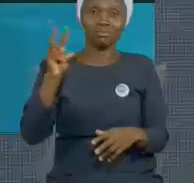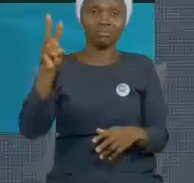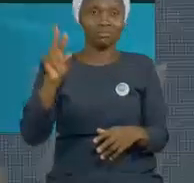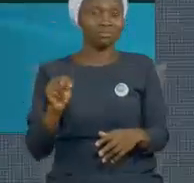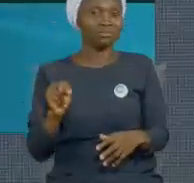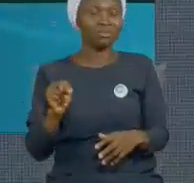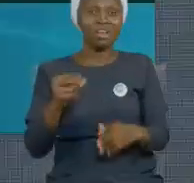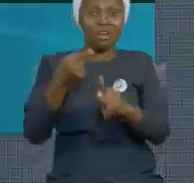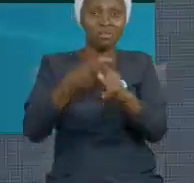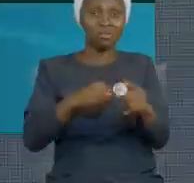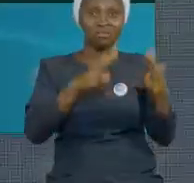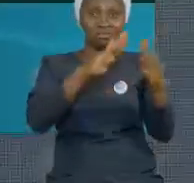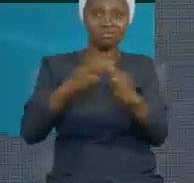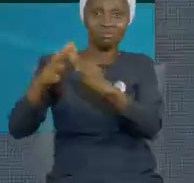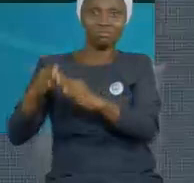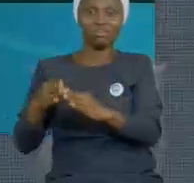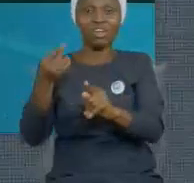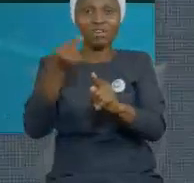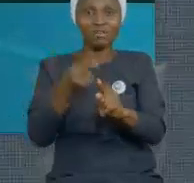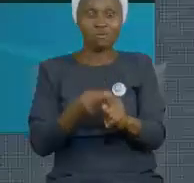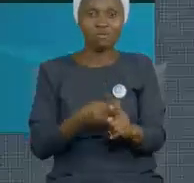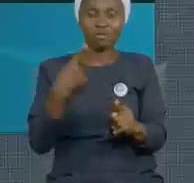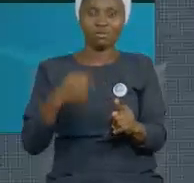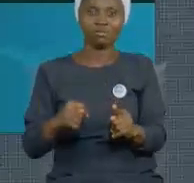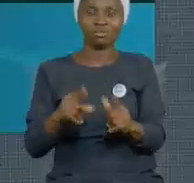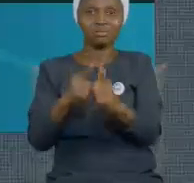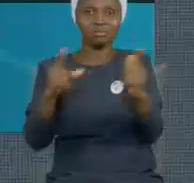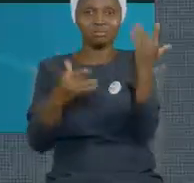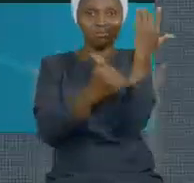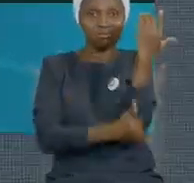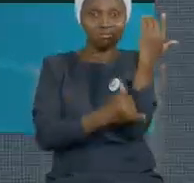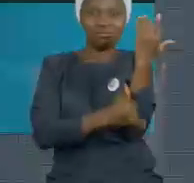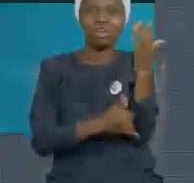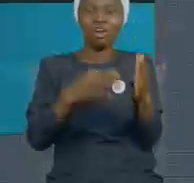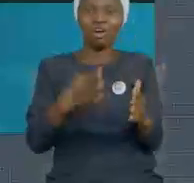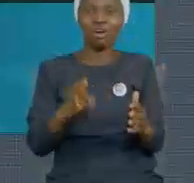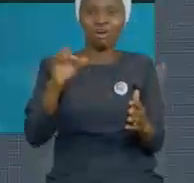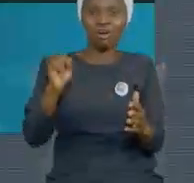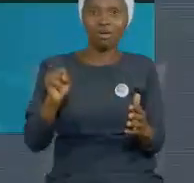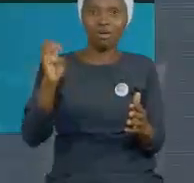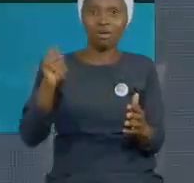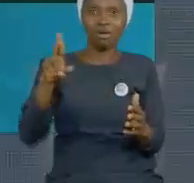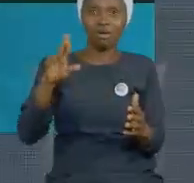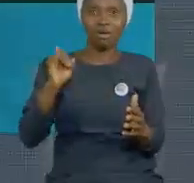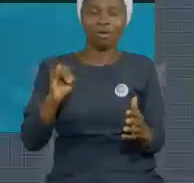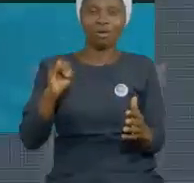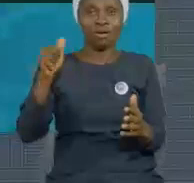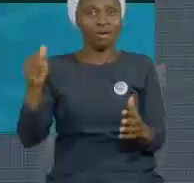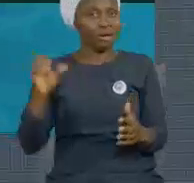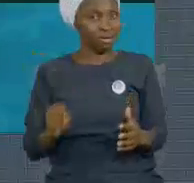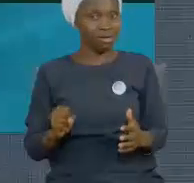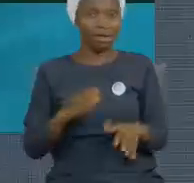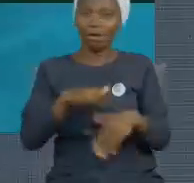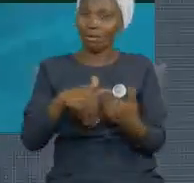cities, from the capital of Syria, all Syria. You see,